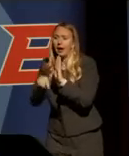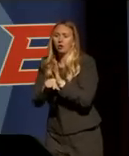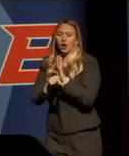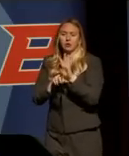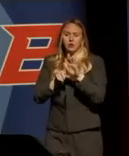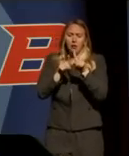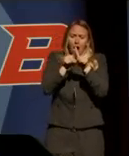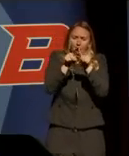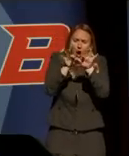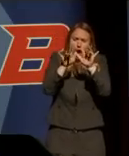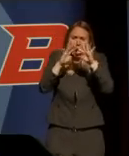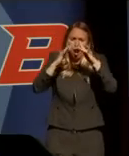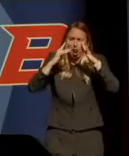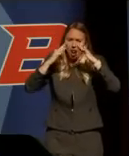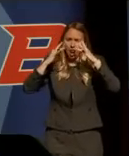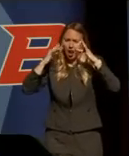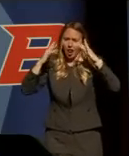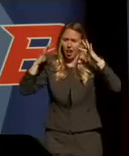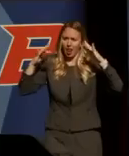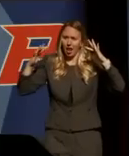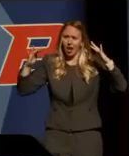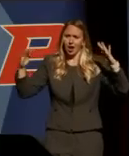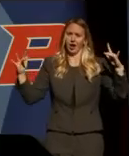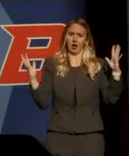the more diverse that team,